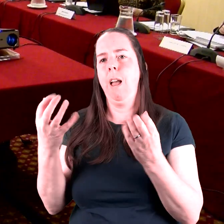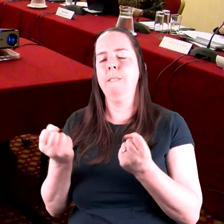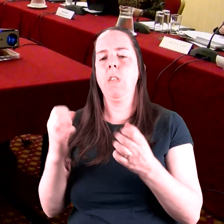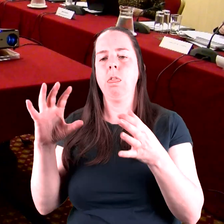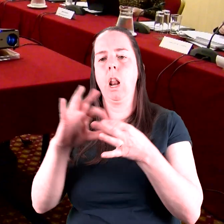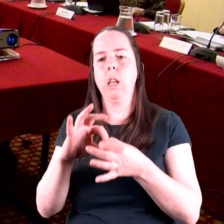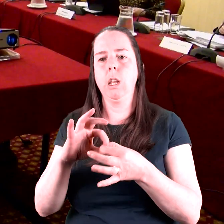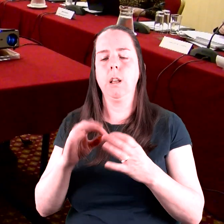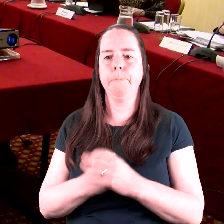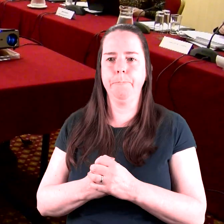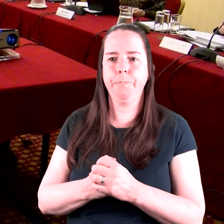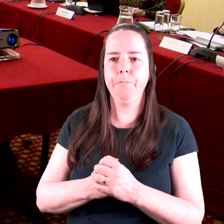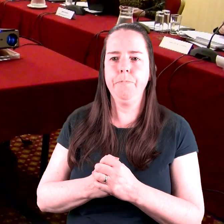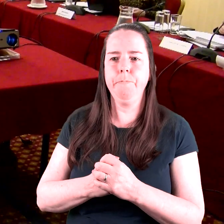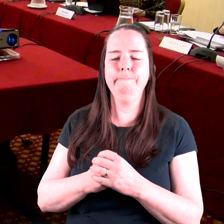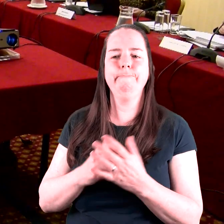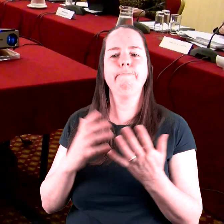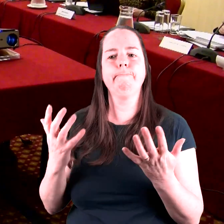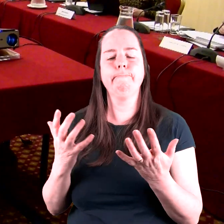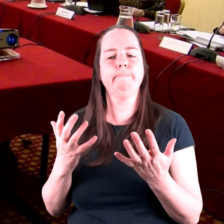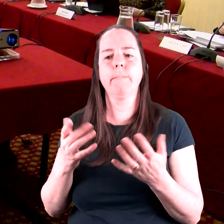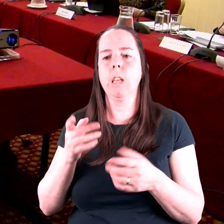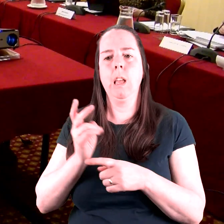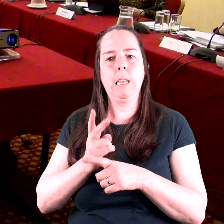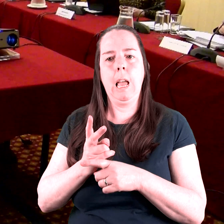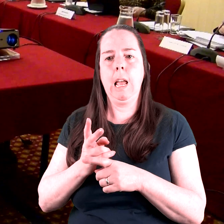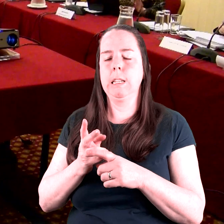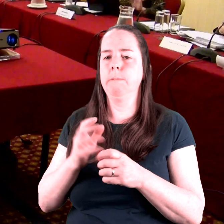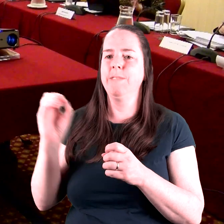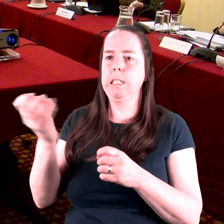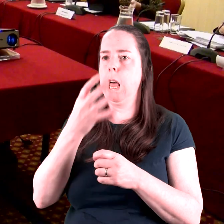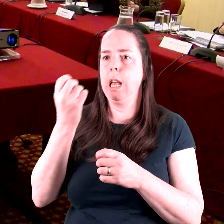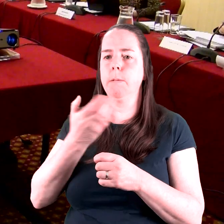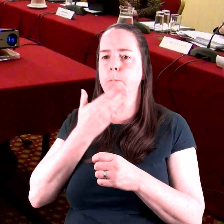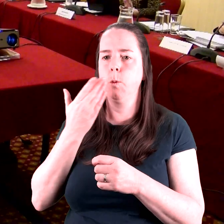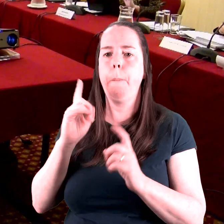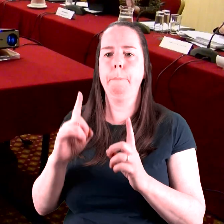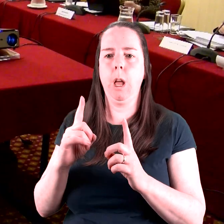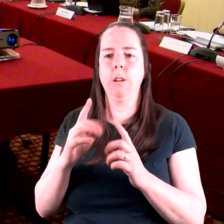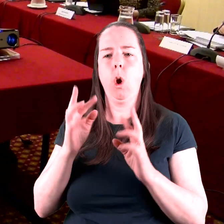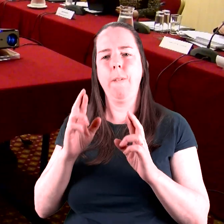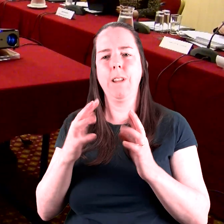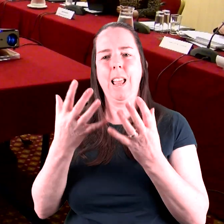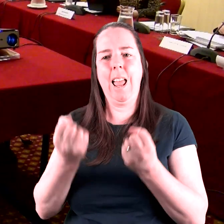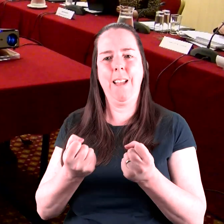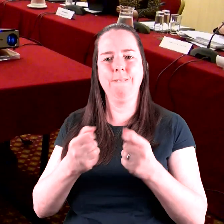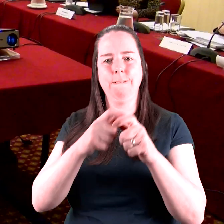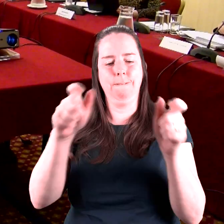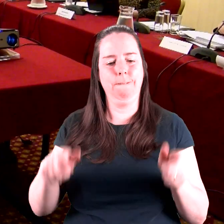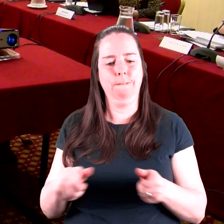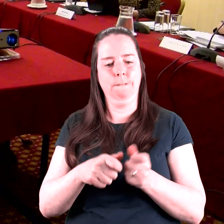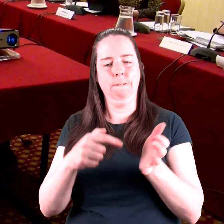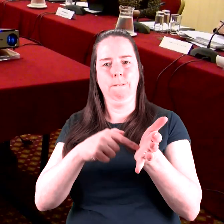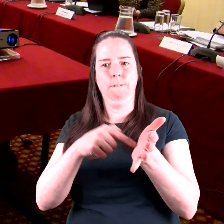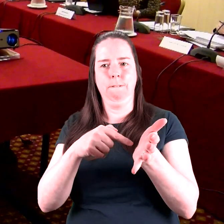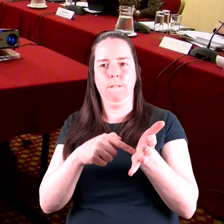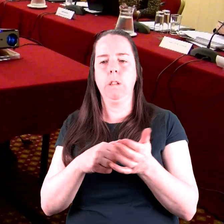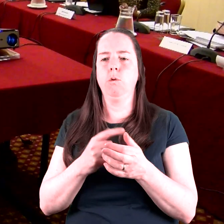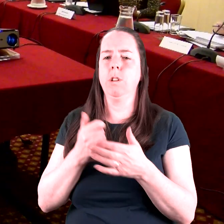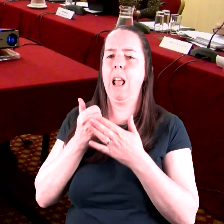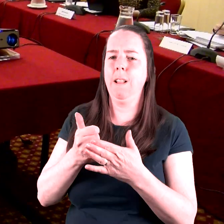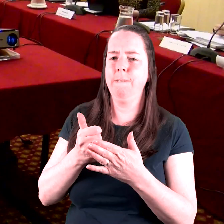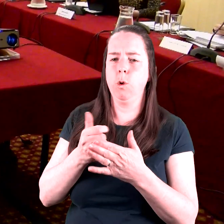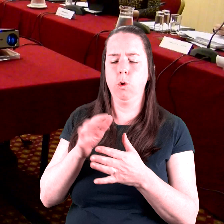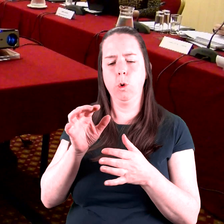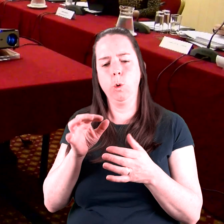got the link to that. And again, we haven't got the slides on the screen, but hopefully you've got them in front of you. I think